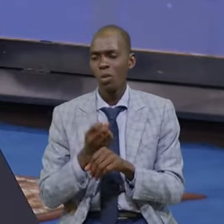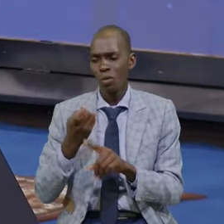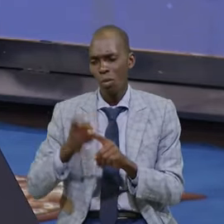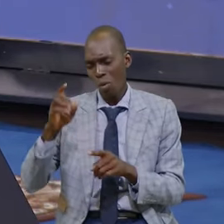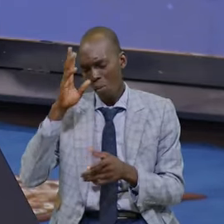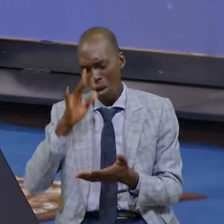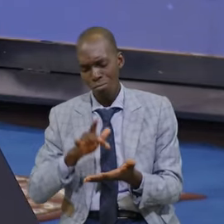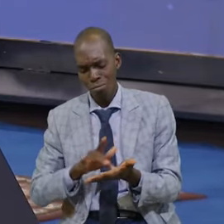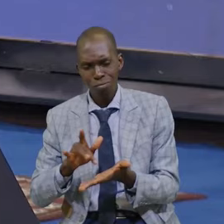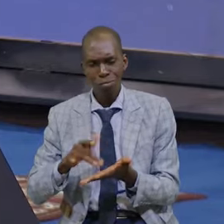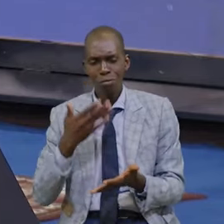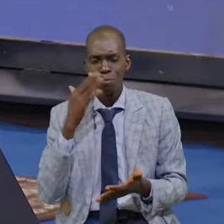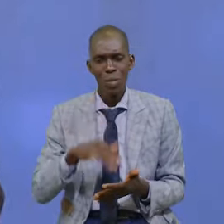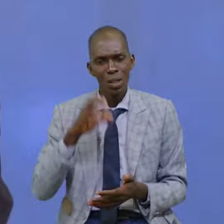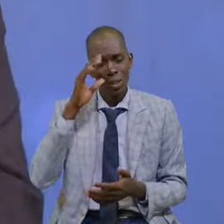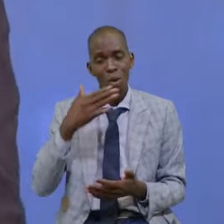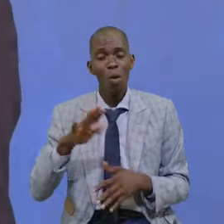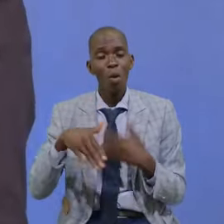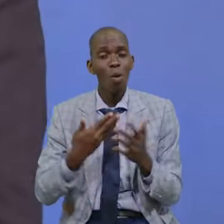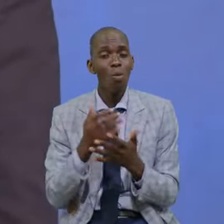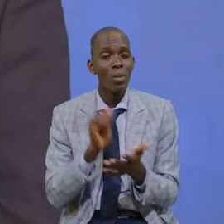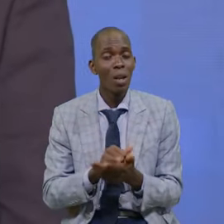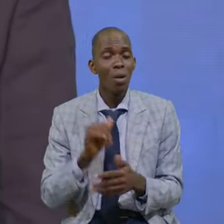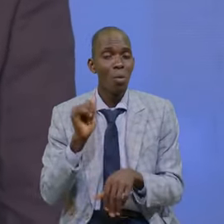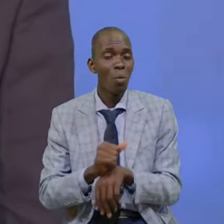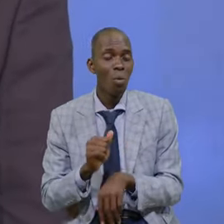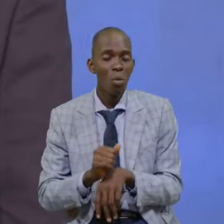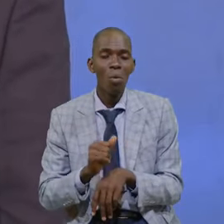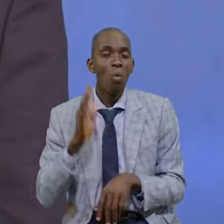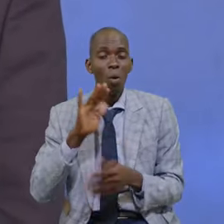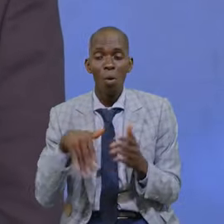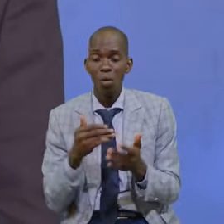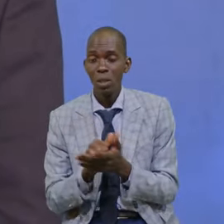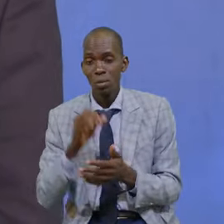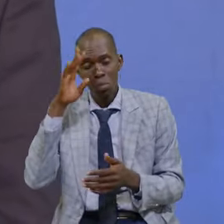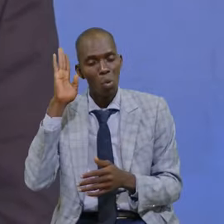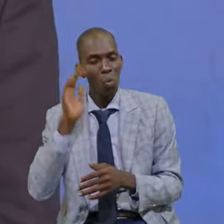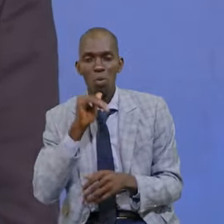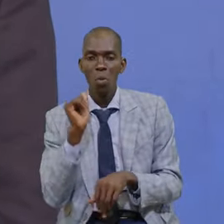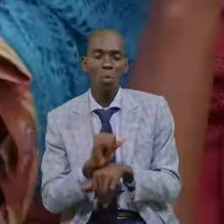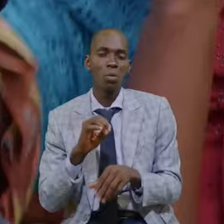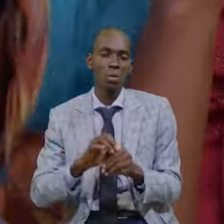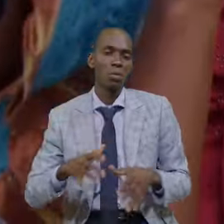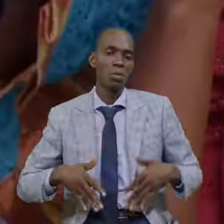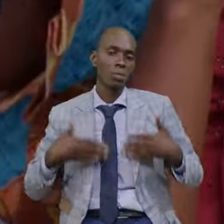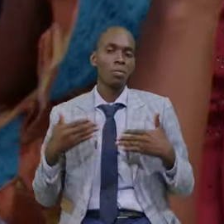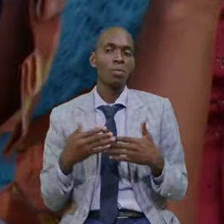all those things will not reign in your life. The God of heaven will reign in your